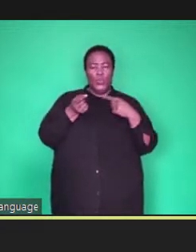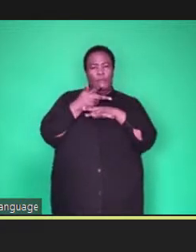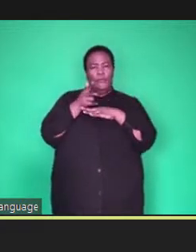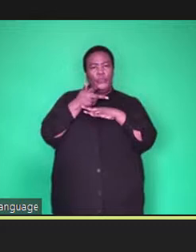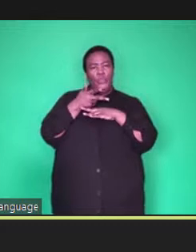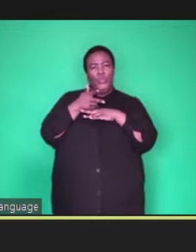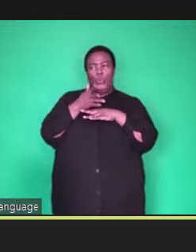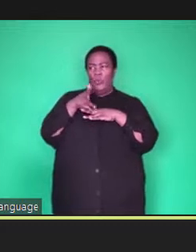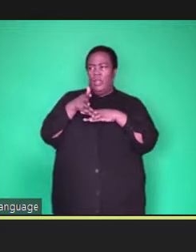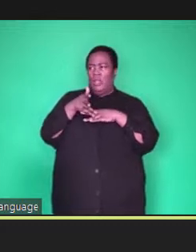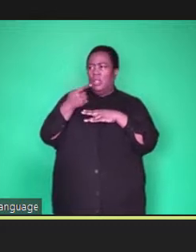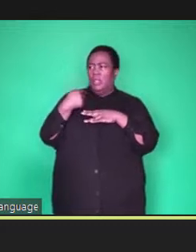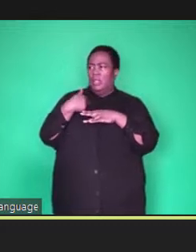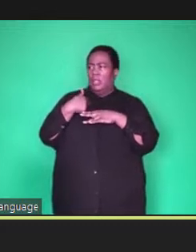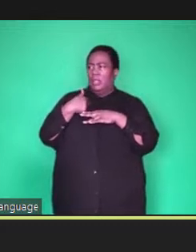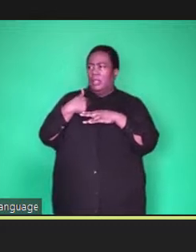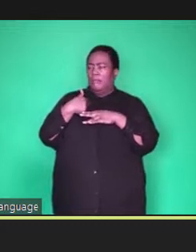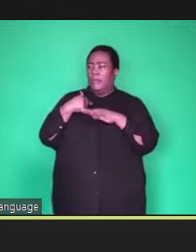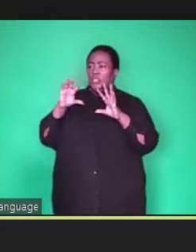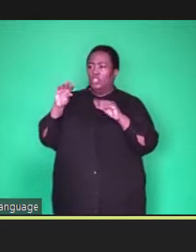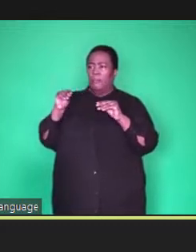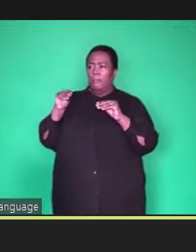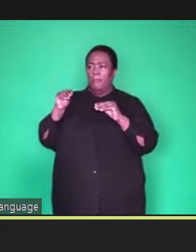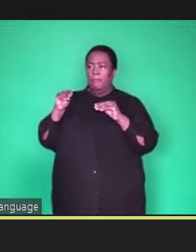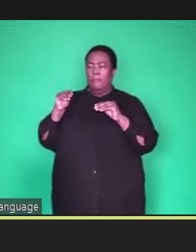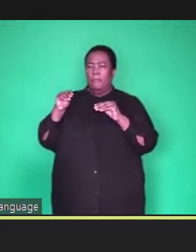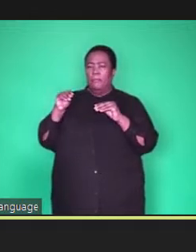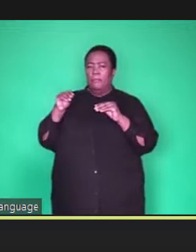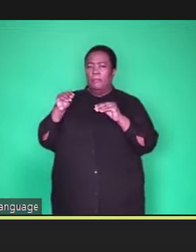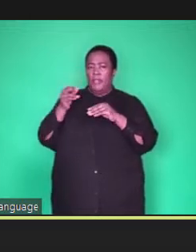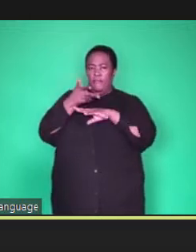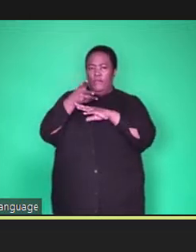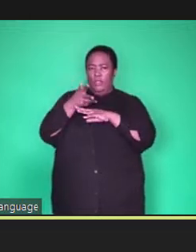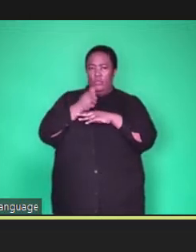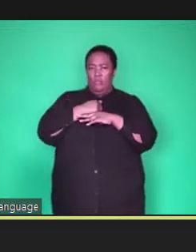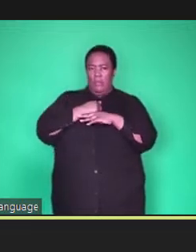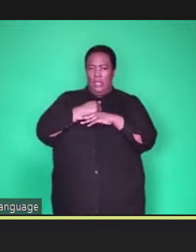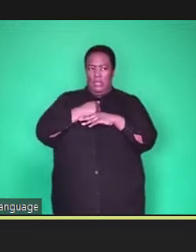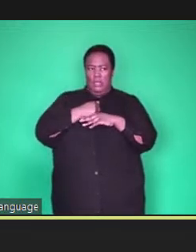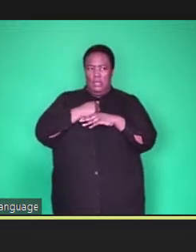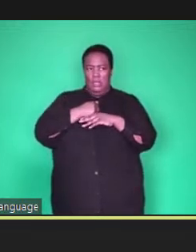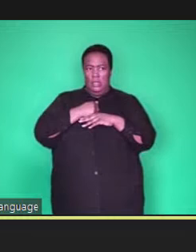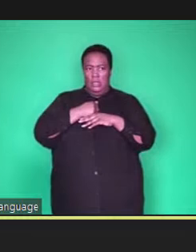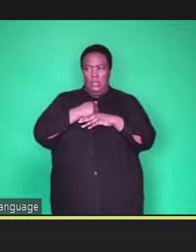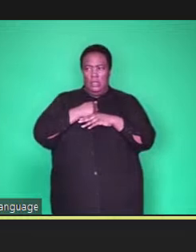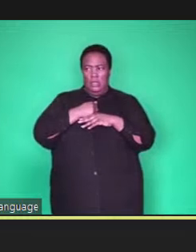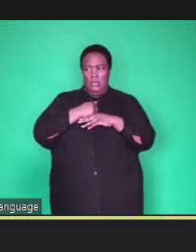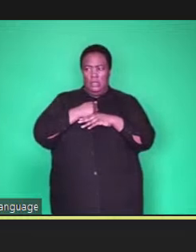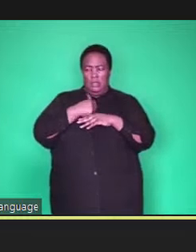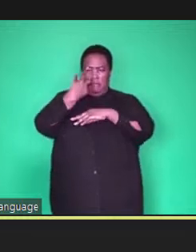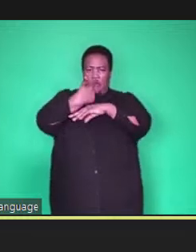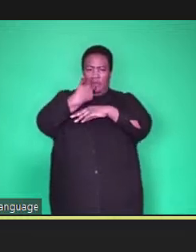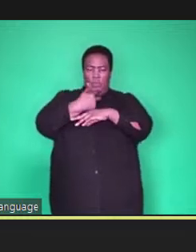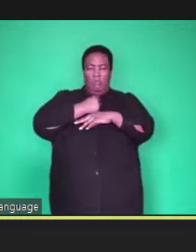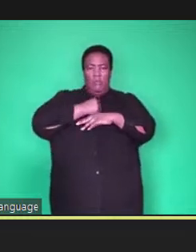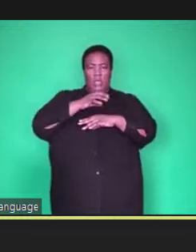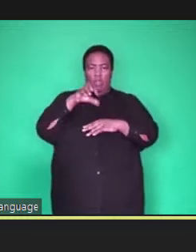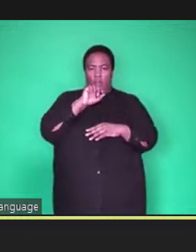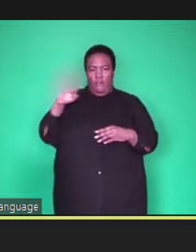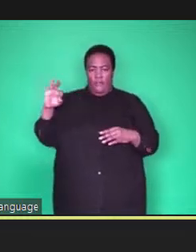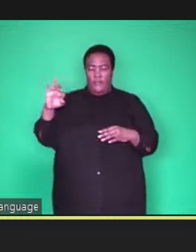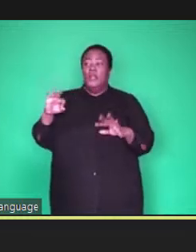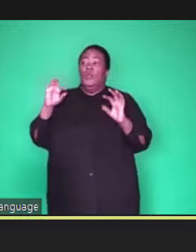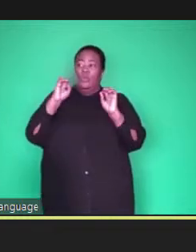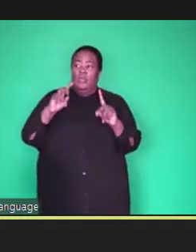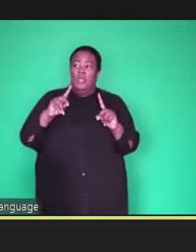okay, I'll stop my own video because that will mean I have more bandwidth for not breaking. Okay, each of these, so what we have